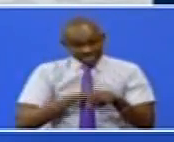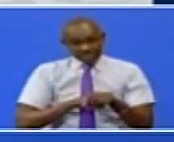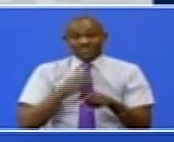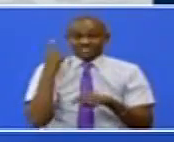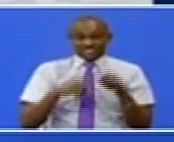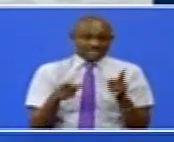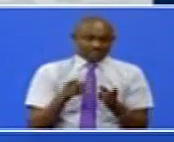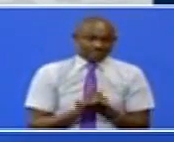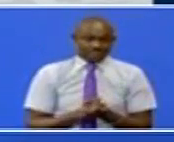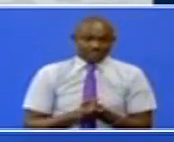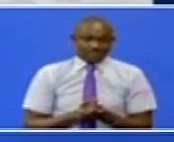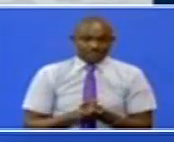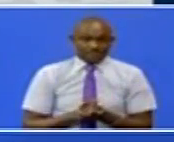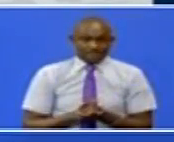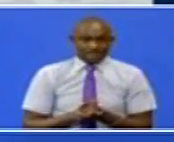this year.